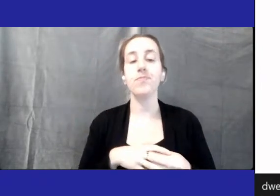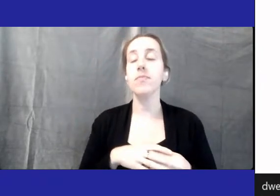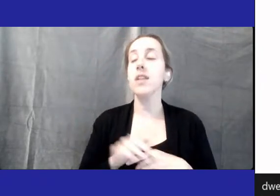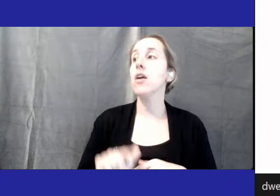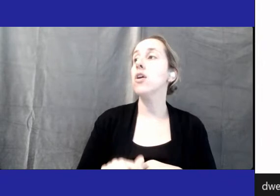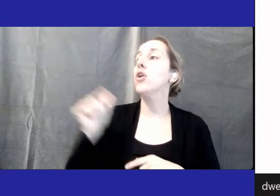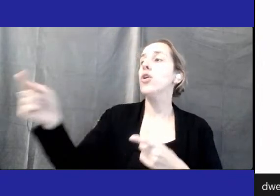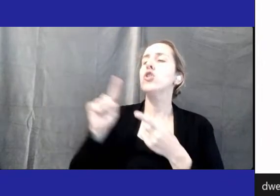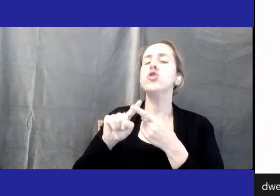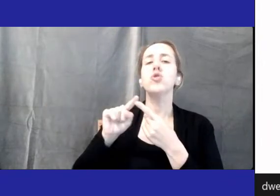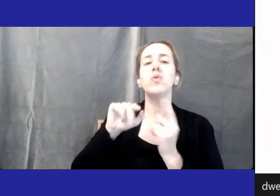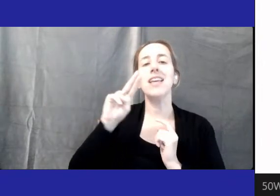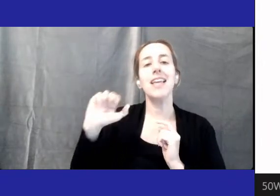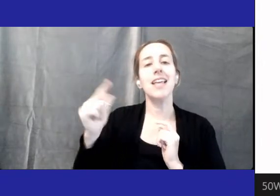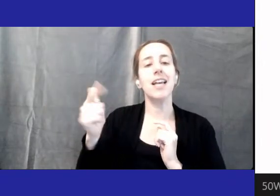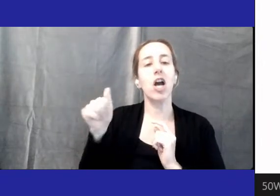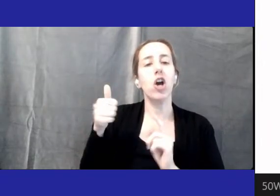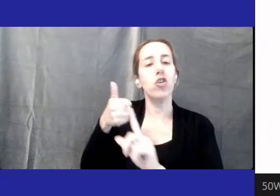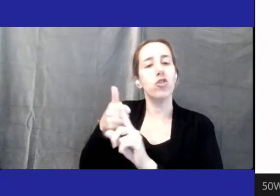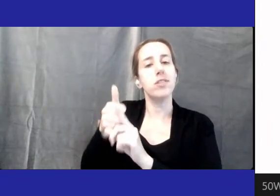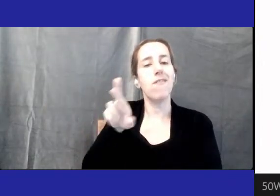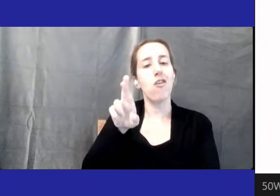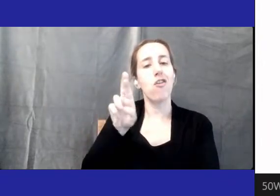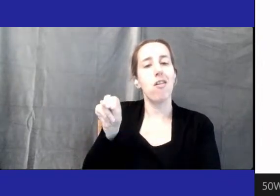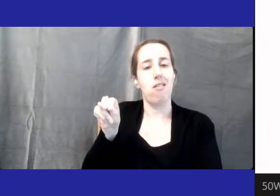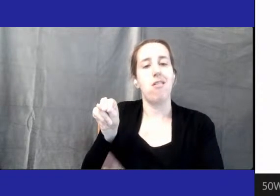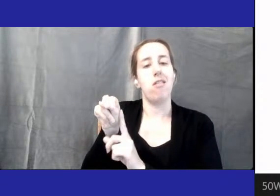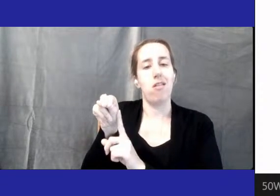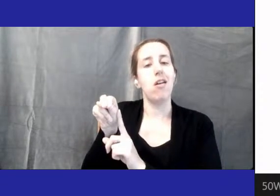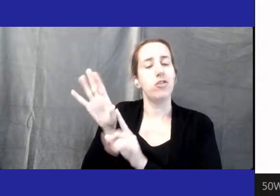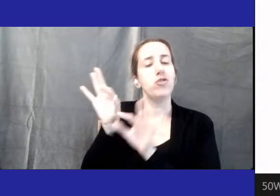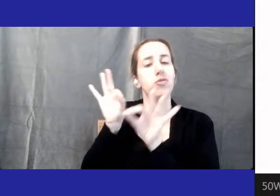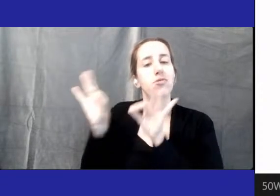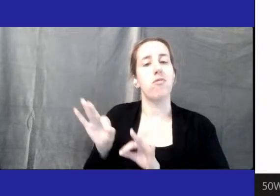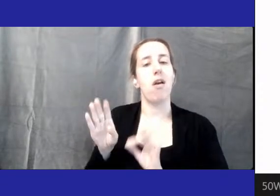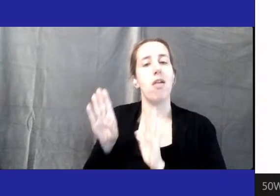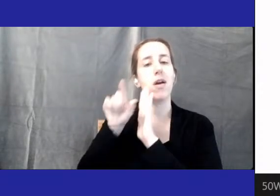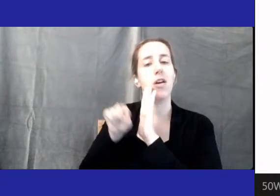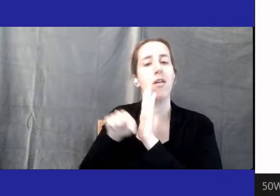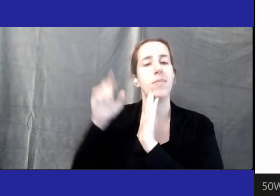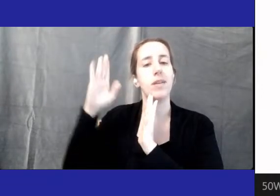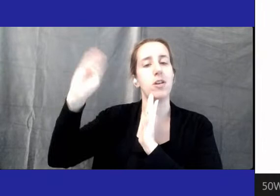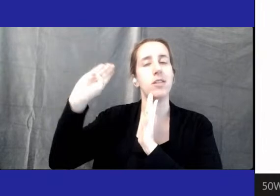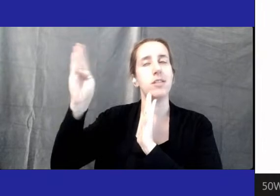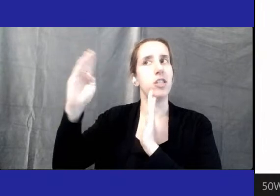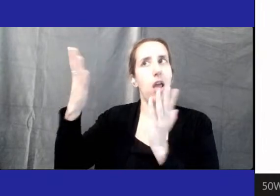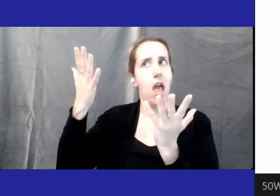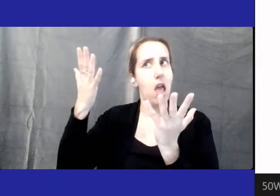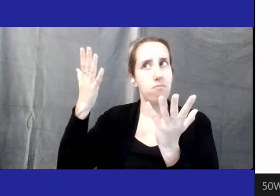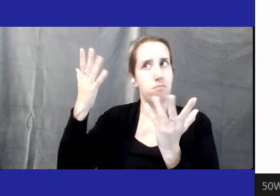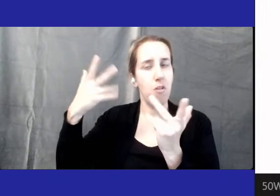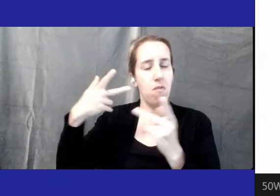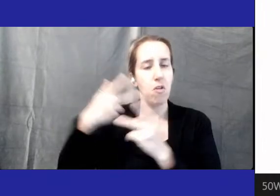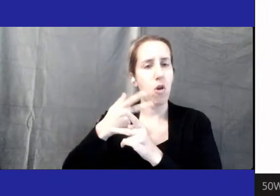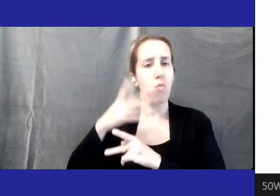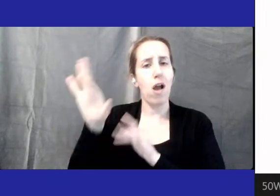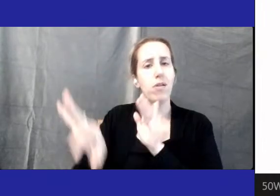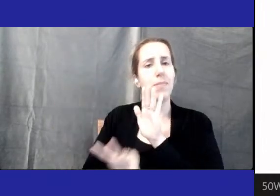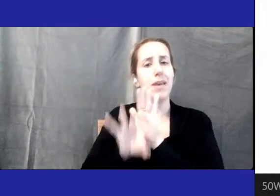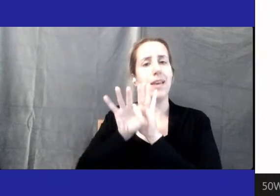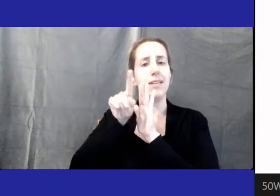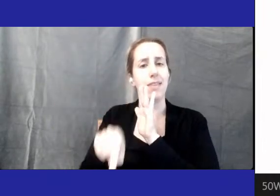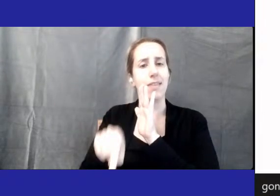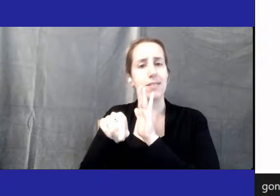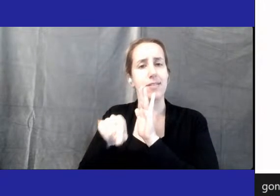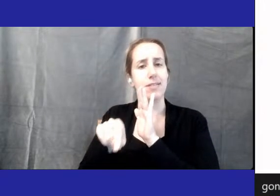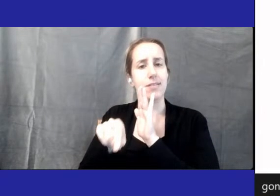us through a little bit of the background of the presentation, as well as how we ultimately landed on the particular vendor that Dr. Allen just mentioned. Thank